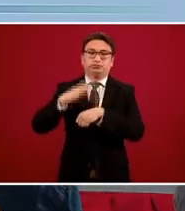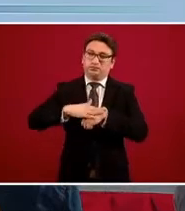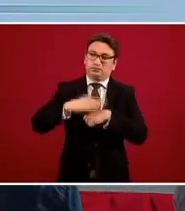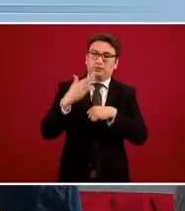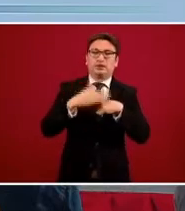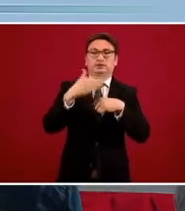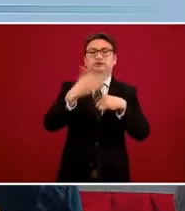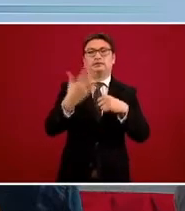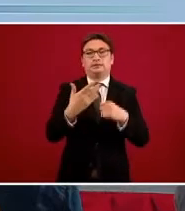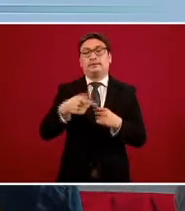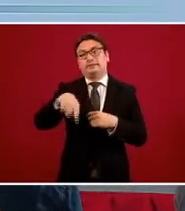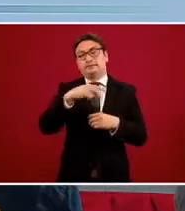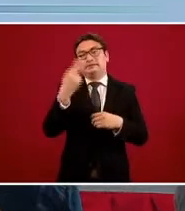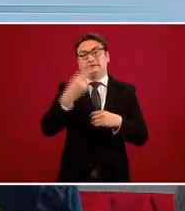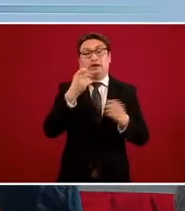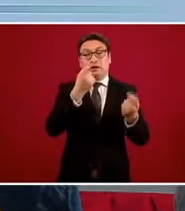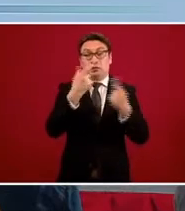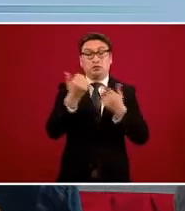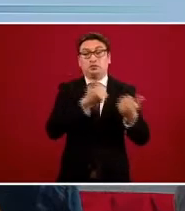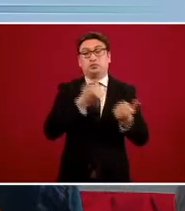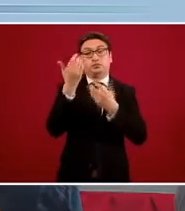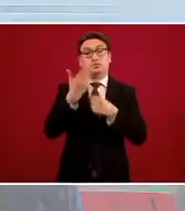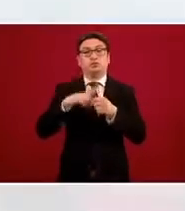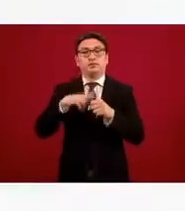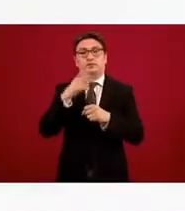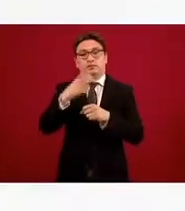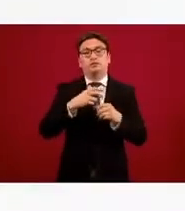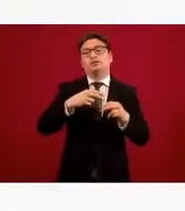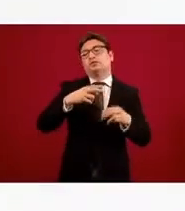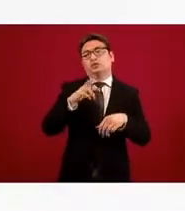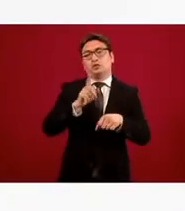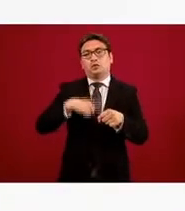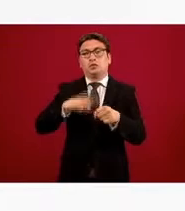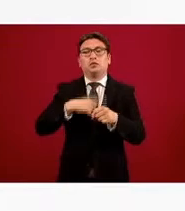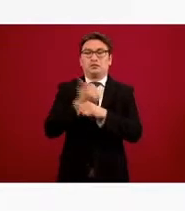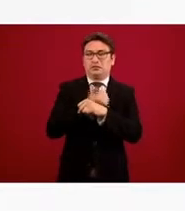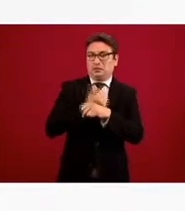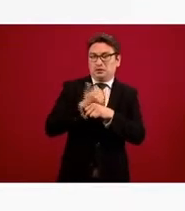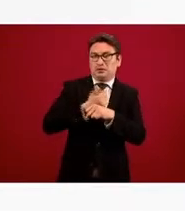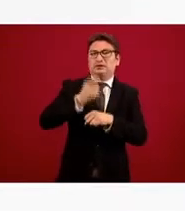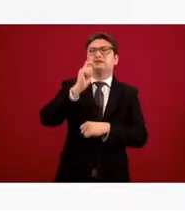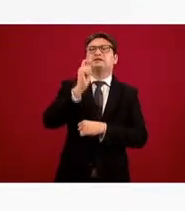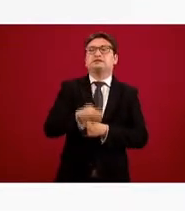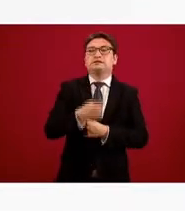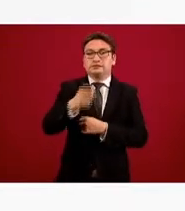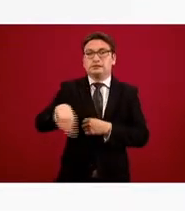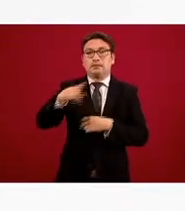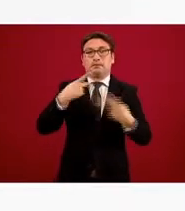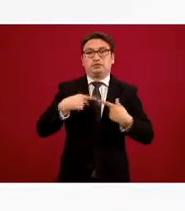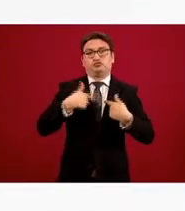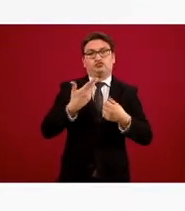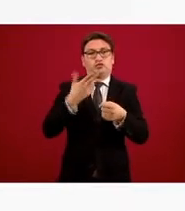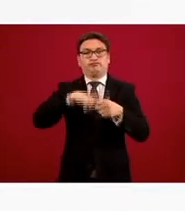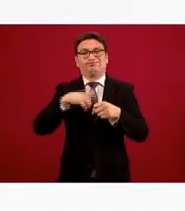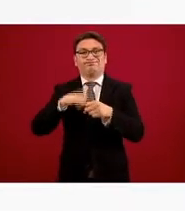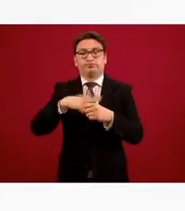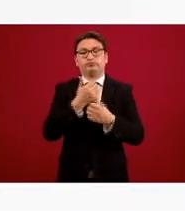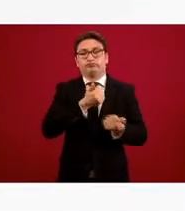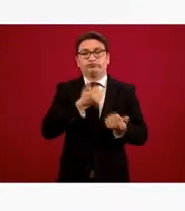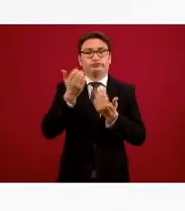cases or of infected patients that need to be hospitalized. That is why the yellow bars